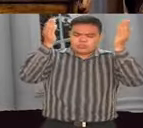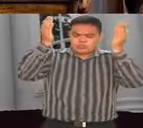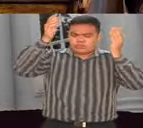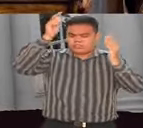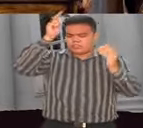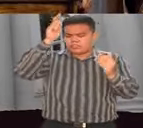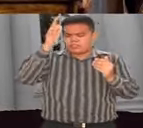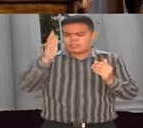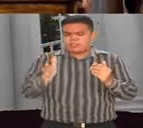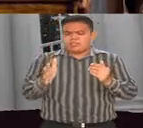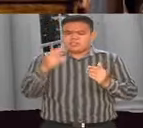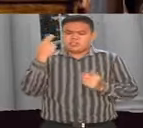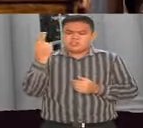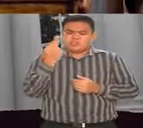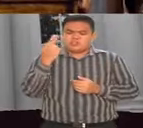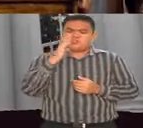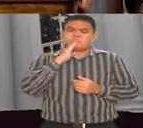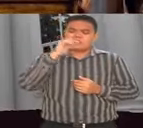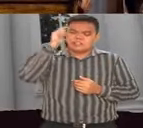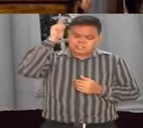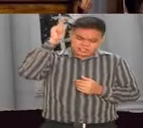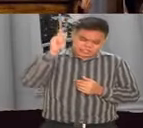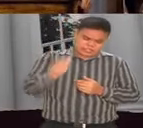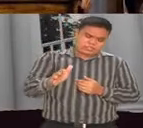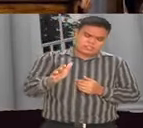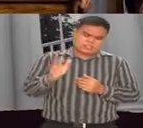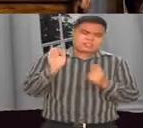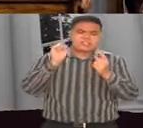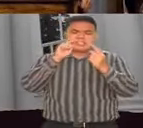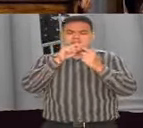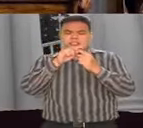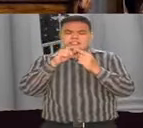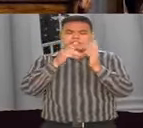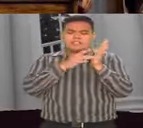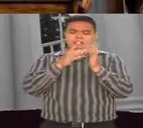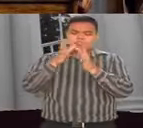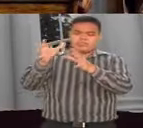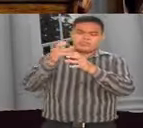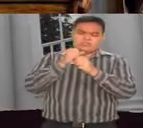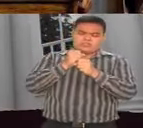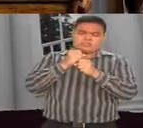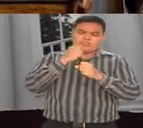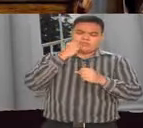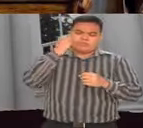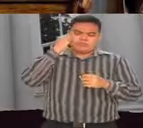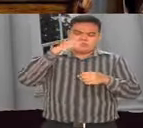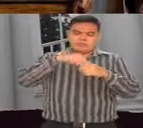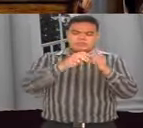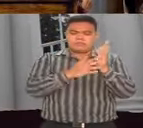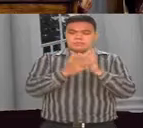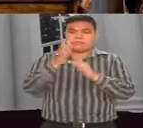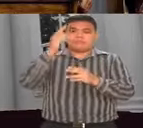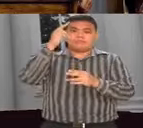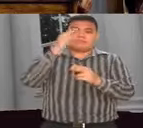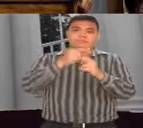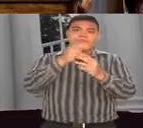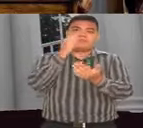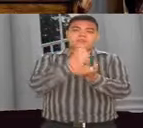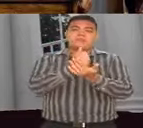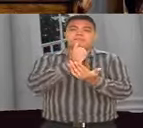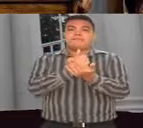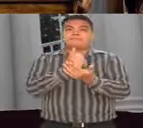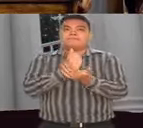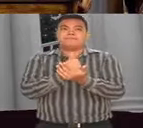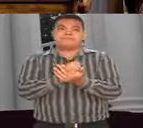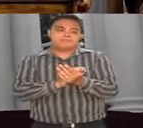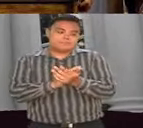Lord, be used of you until you take us home. We commit all this in Jesus' name. Amen and amen.